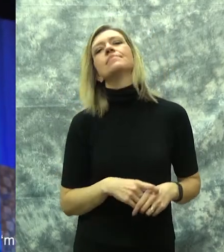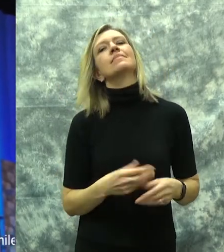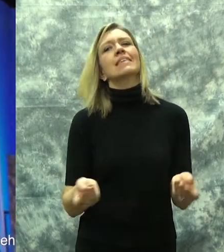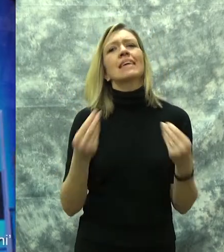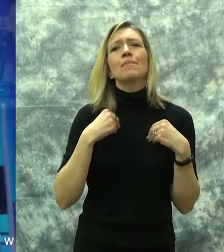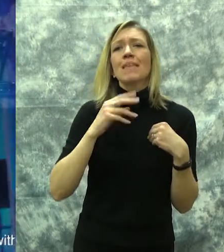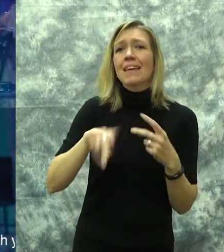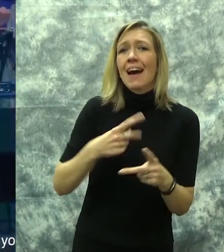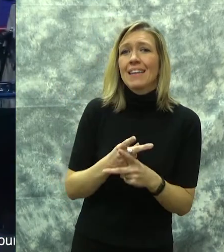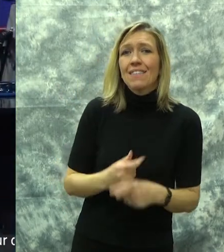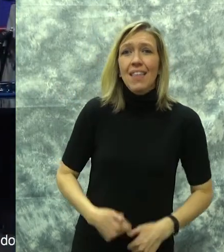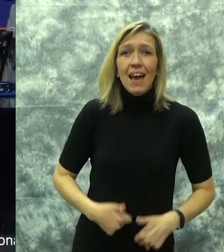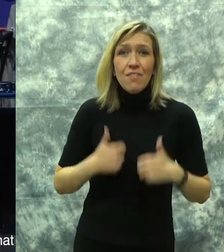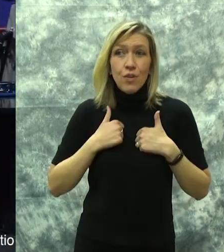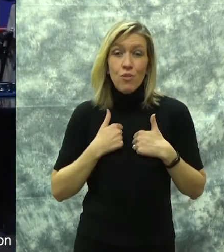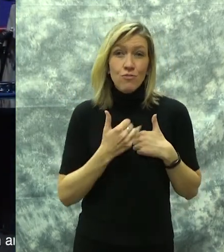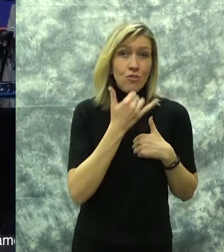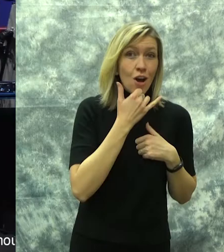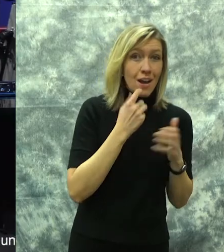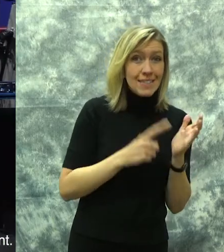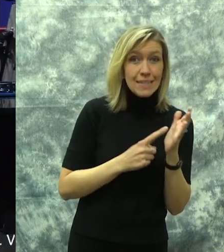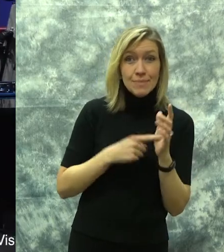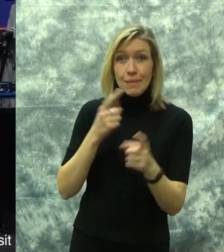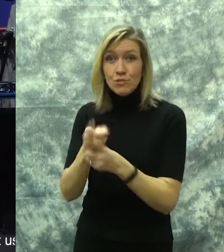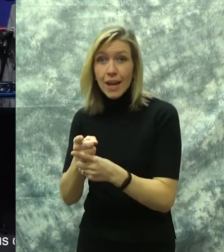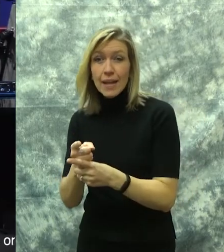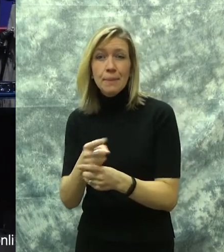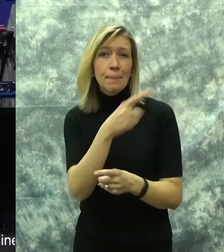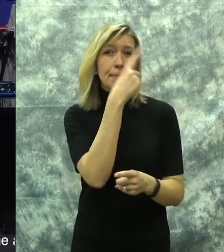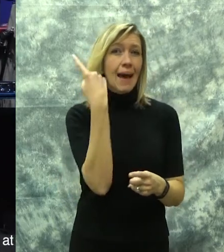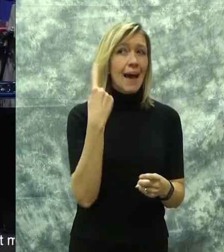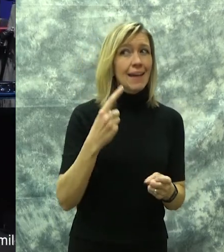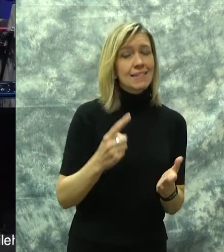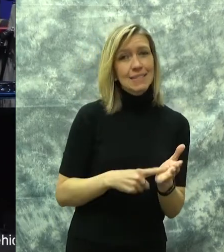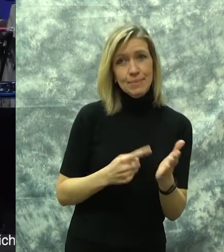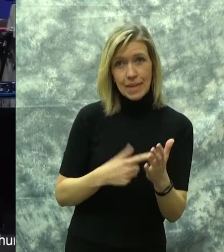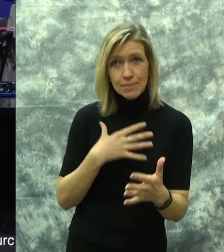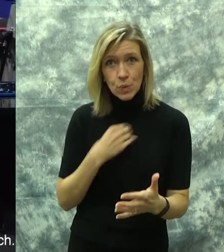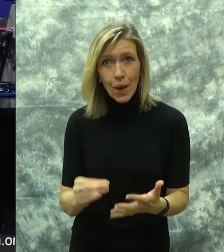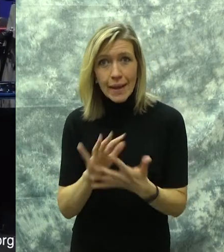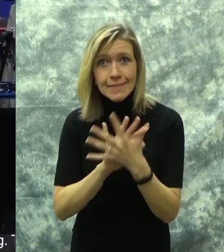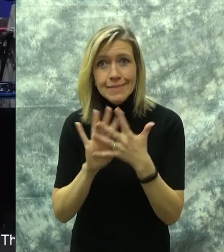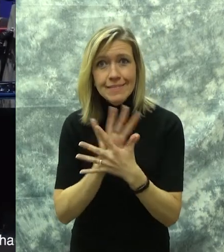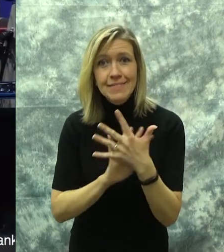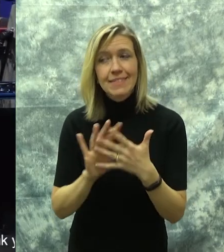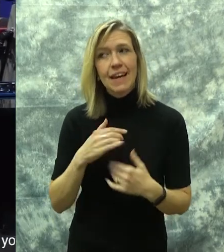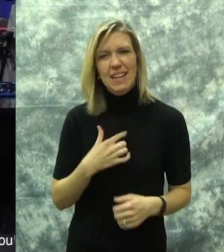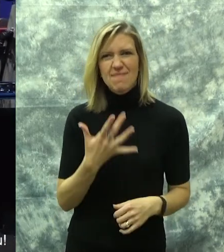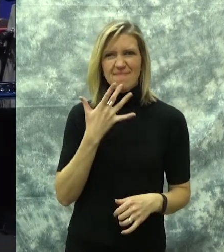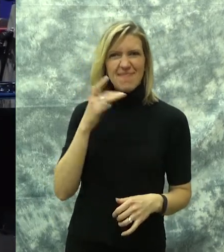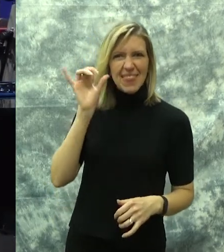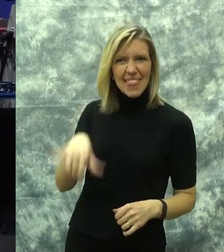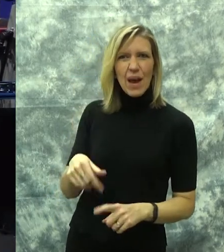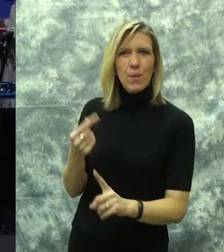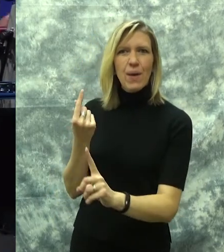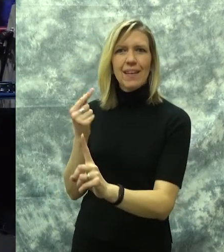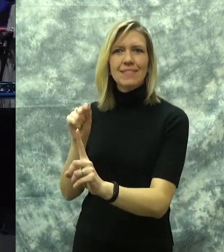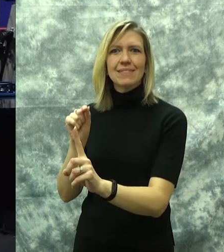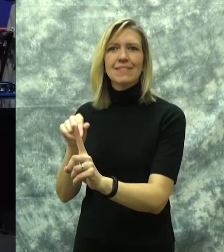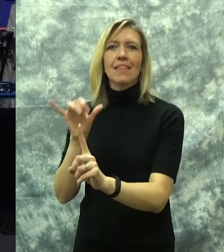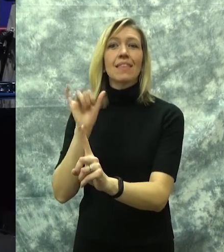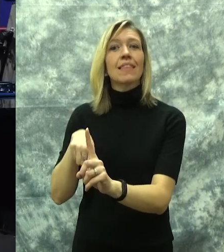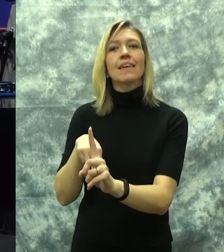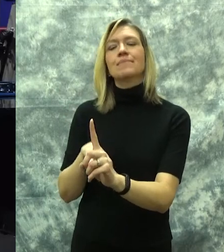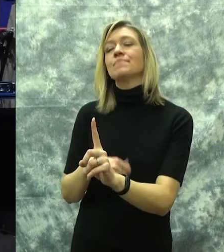give me the kind of life where wrong is sometimes right and black is sometimes white as well. I want that one, that